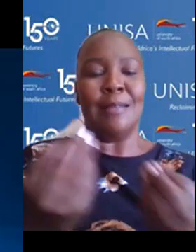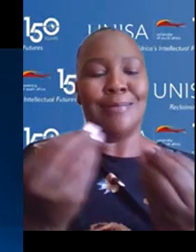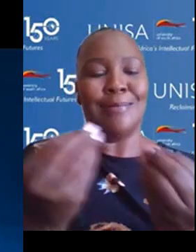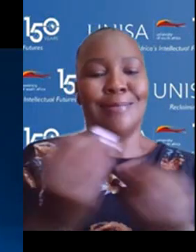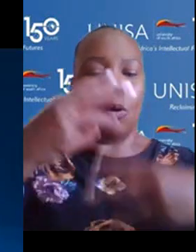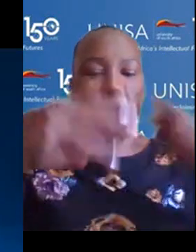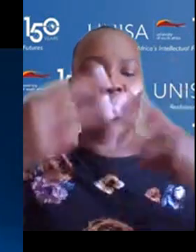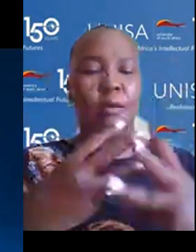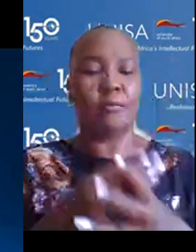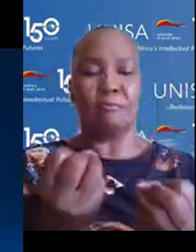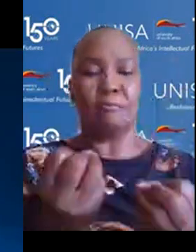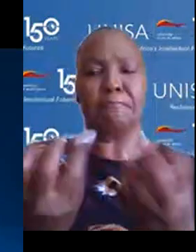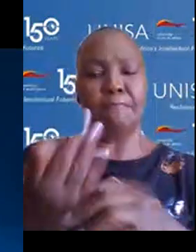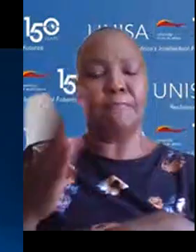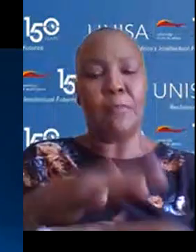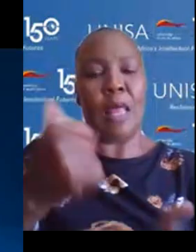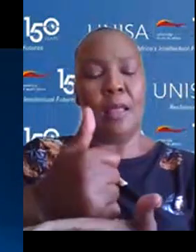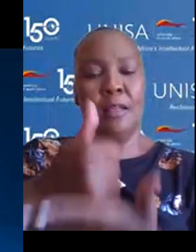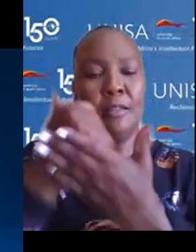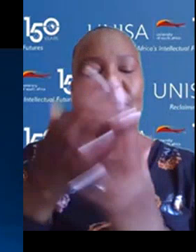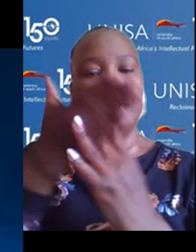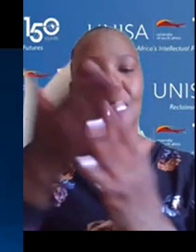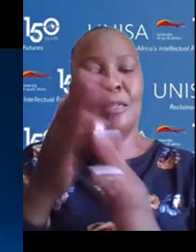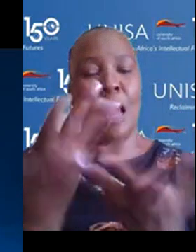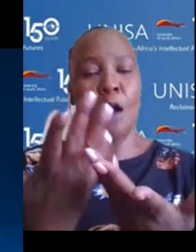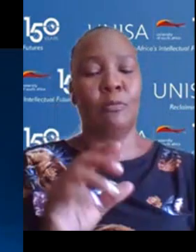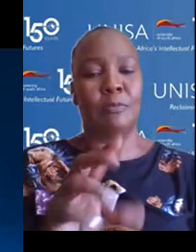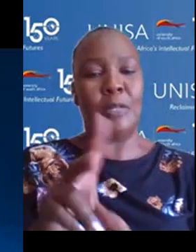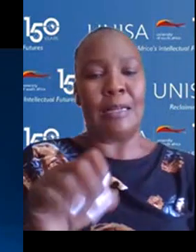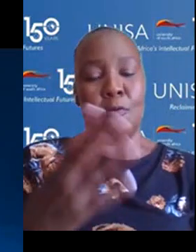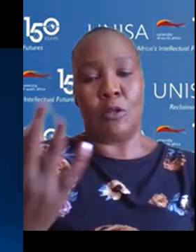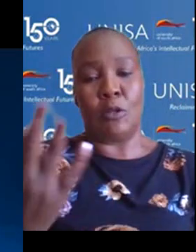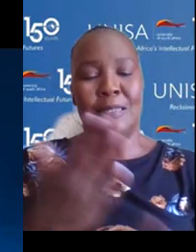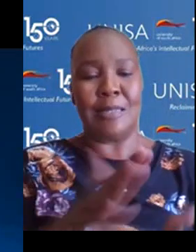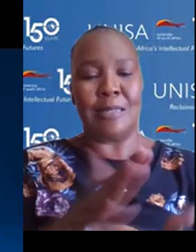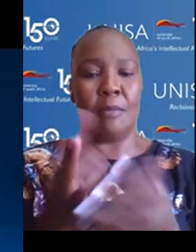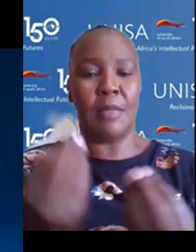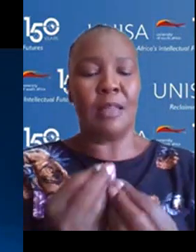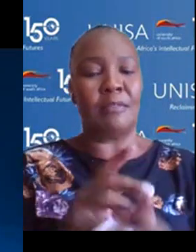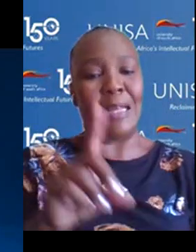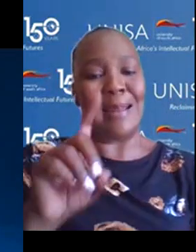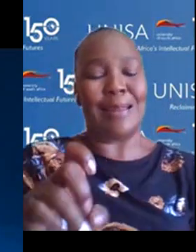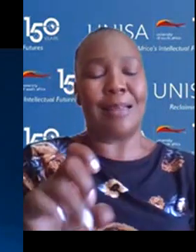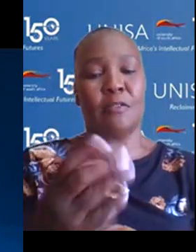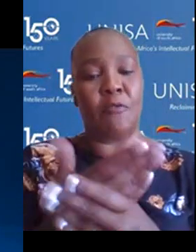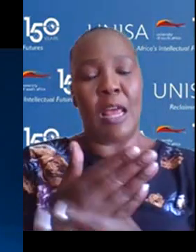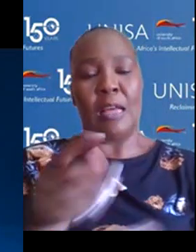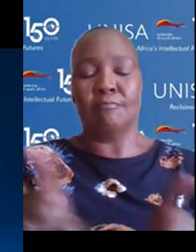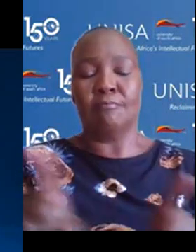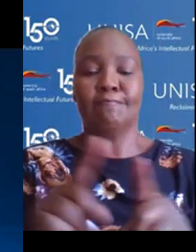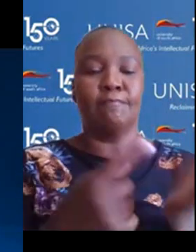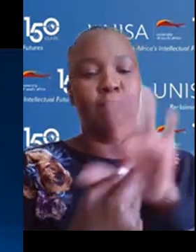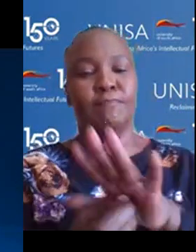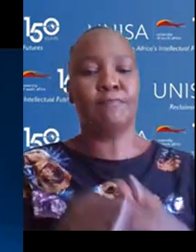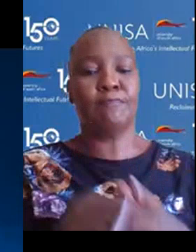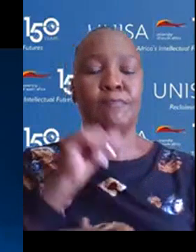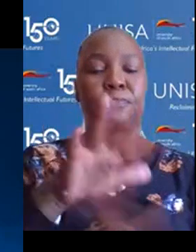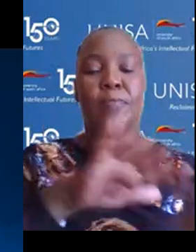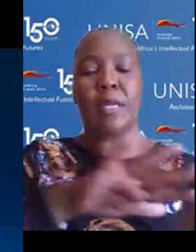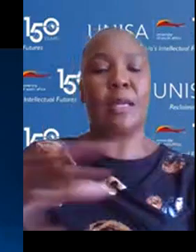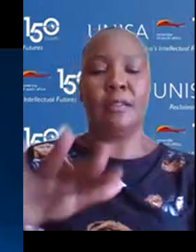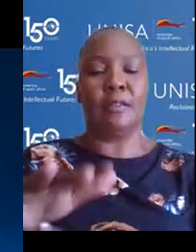There are often a lot of helpful actions you can access by right-clicking on something. When you right-click on a file, for instance, besides having the option to